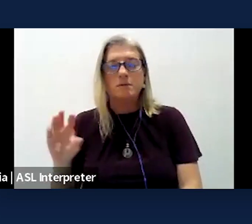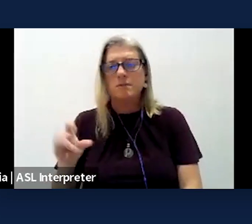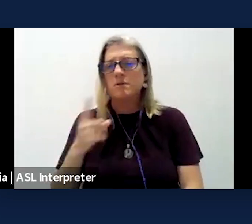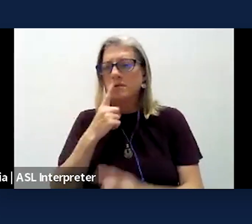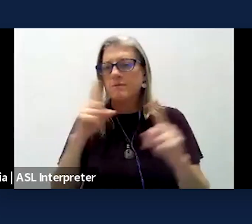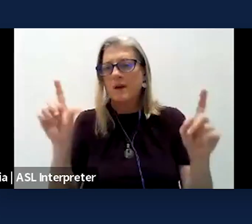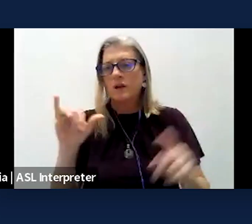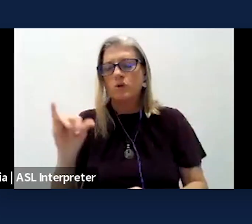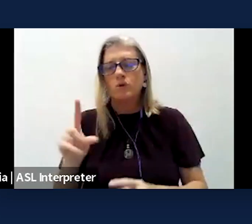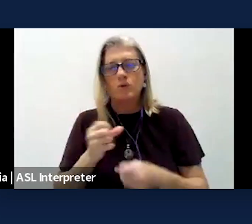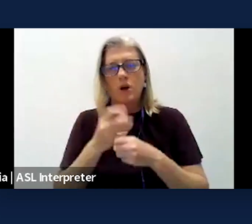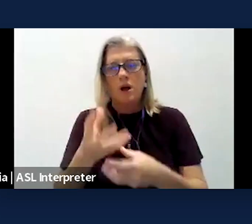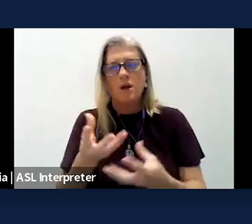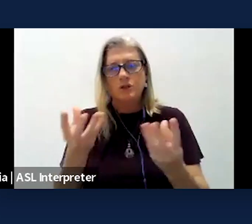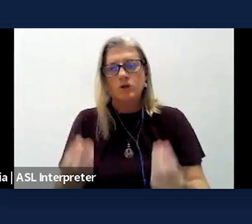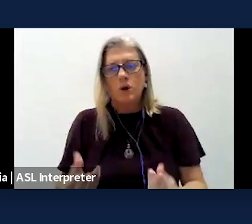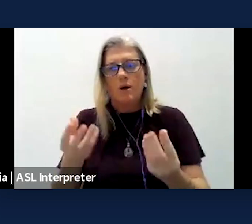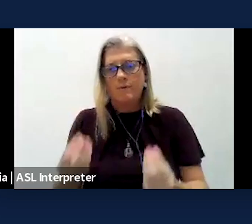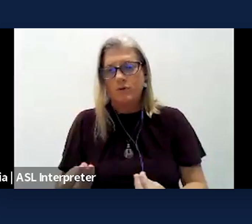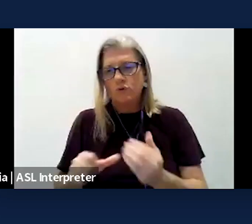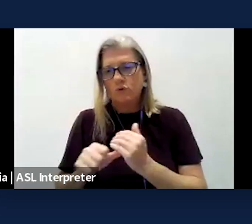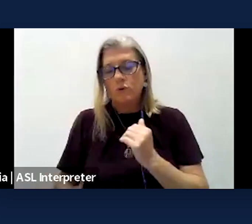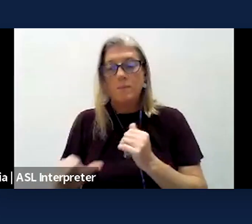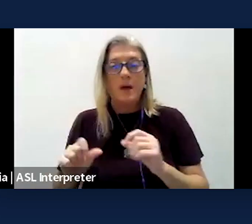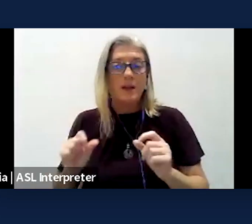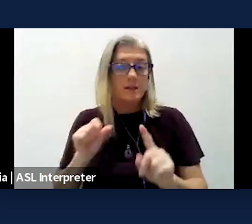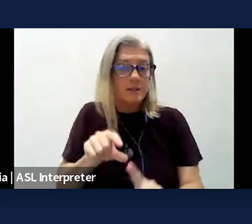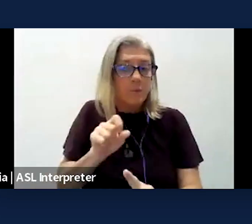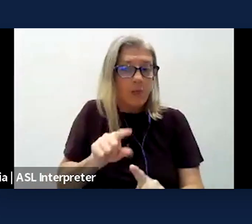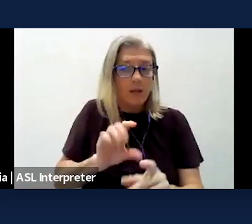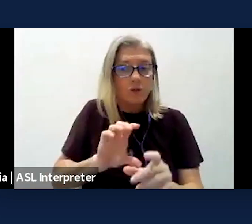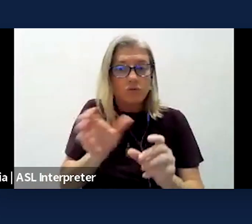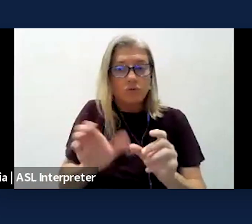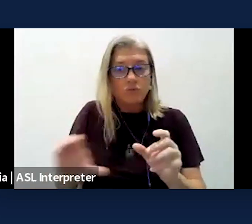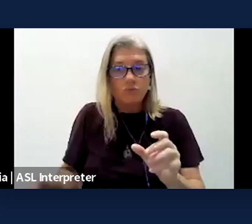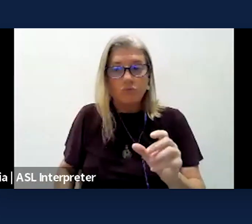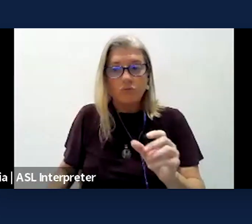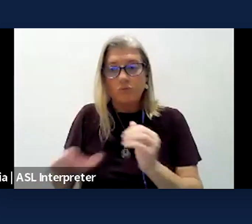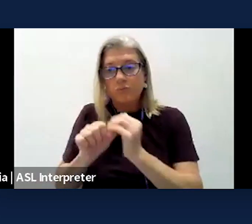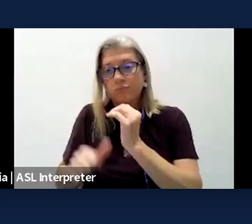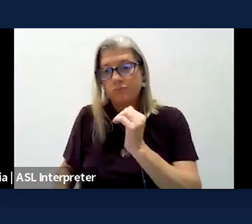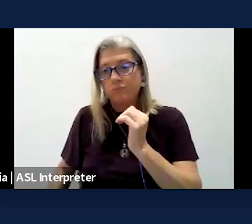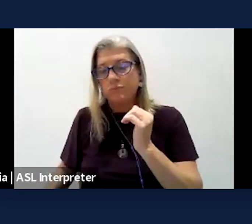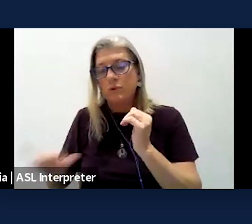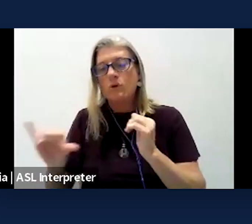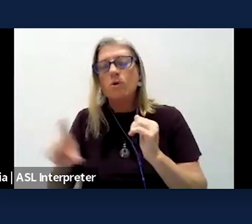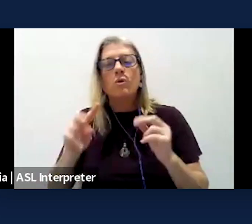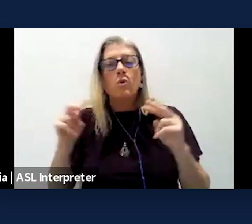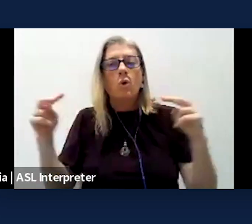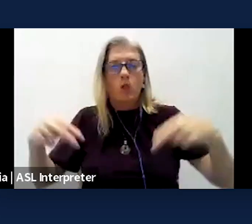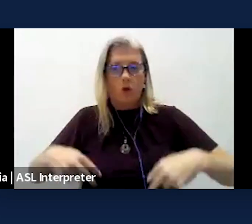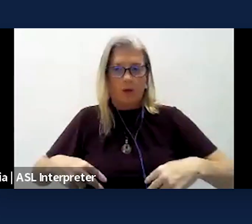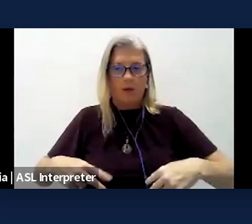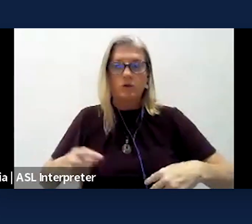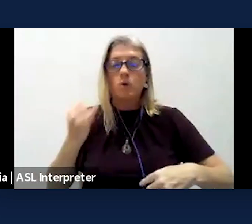does create softer stools, but it also kind of stimulates and pushes things through. And then looking at what you're doing from down below. So